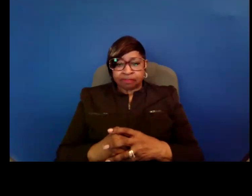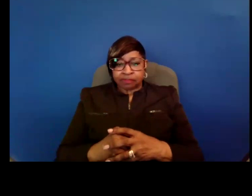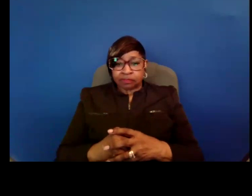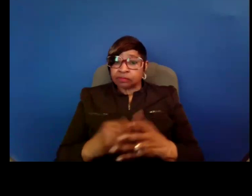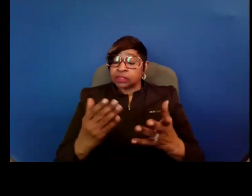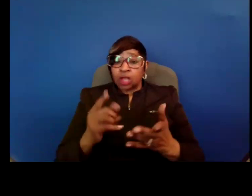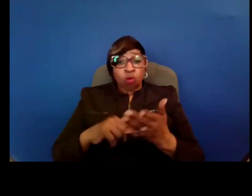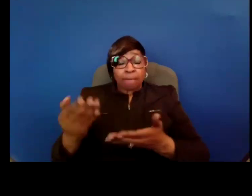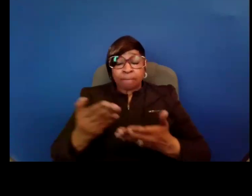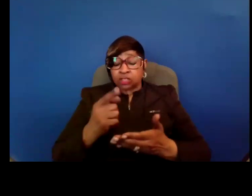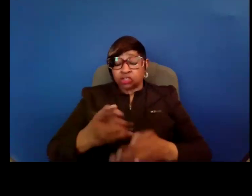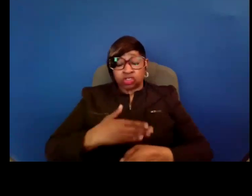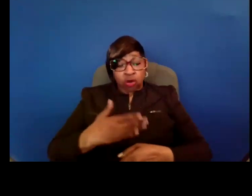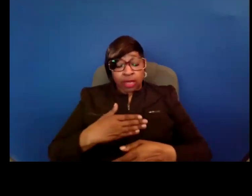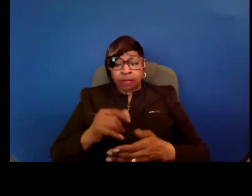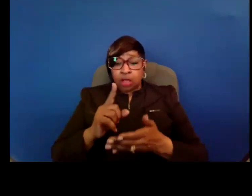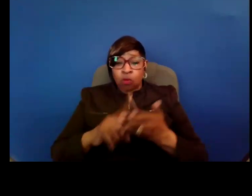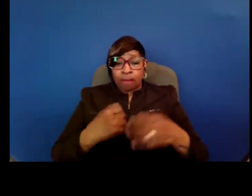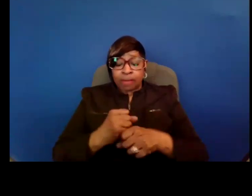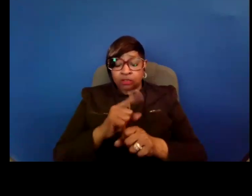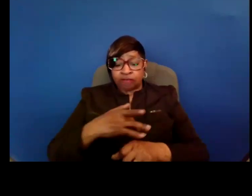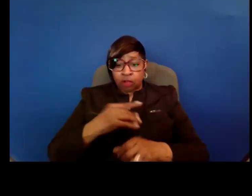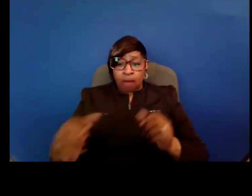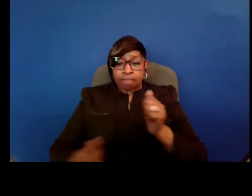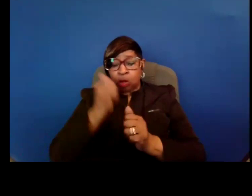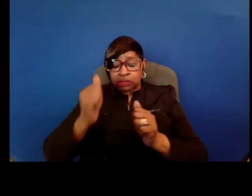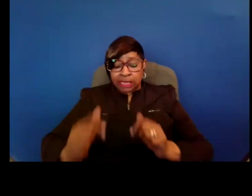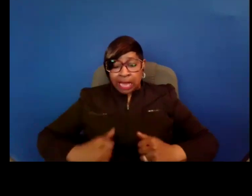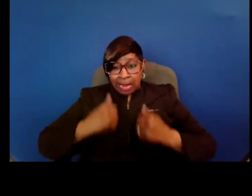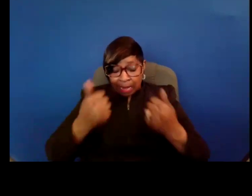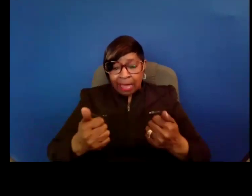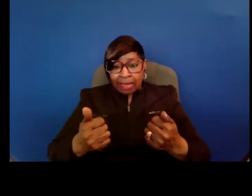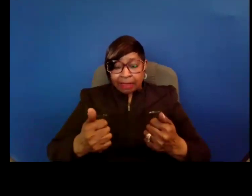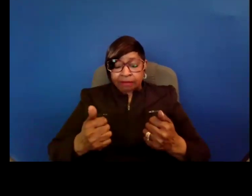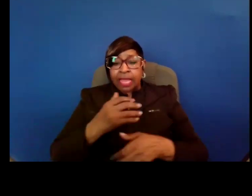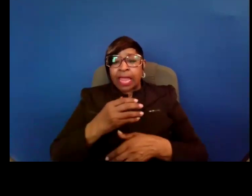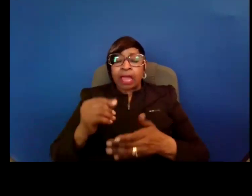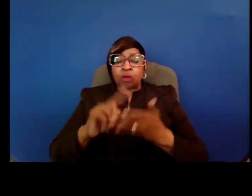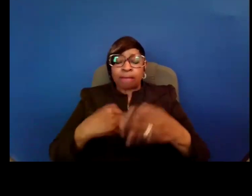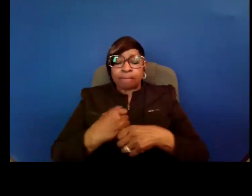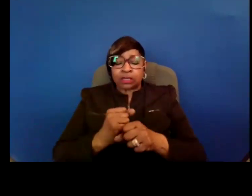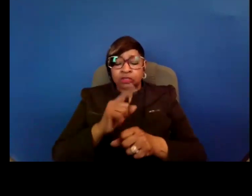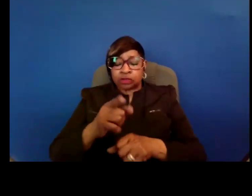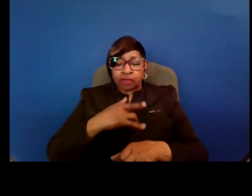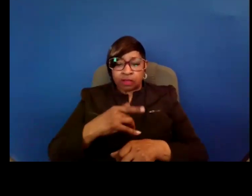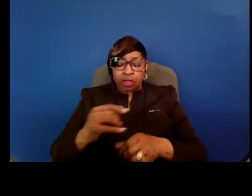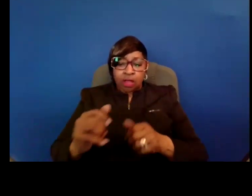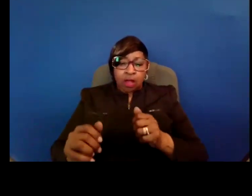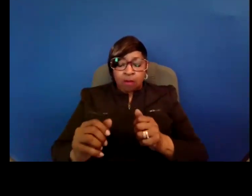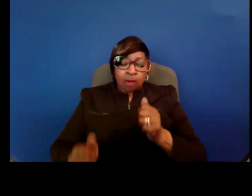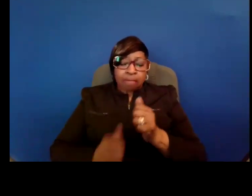So what brings you joy? What makes you feel most alive, and what makes you feel most fully